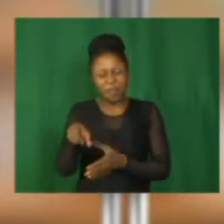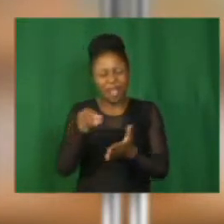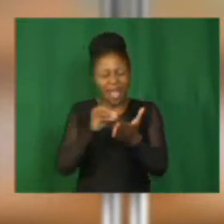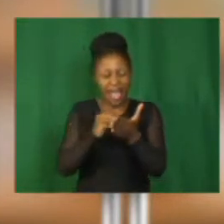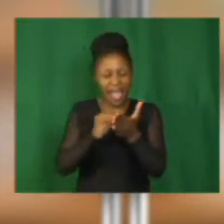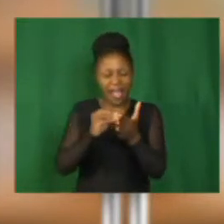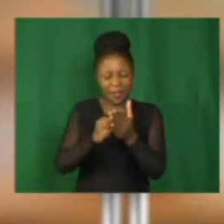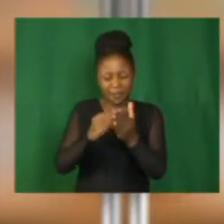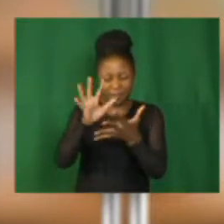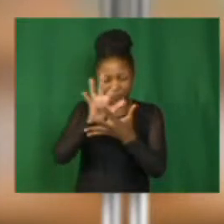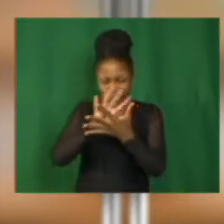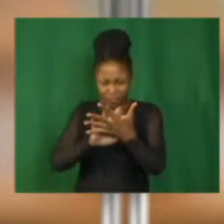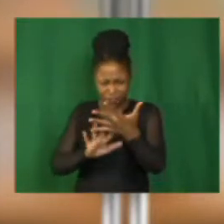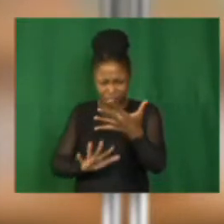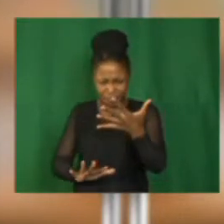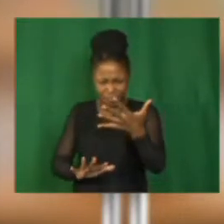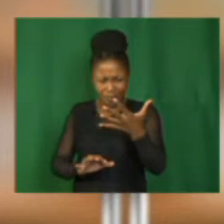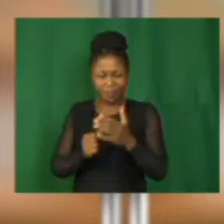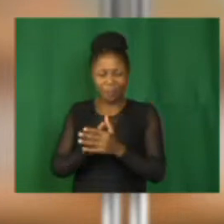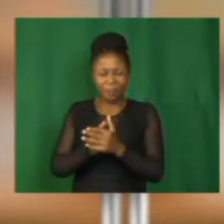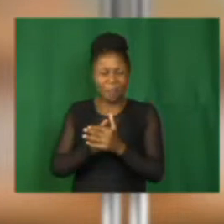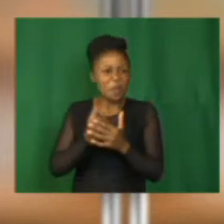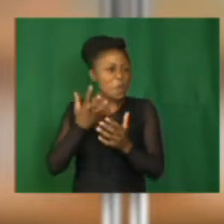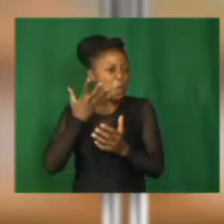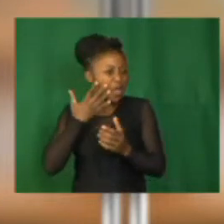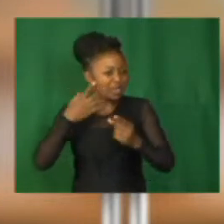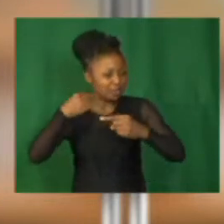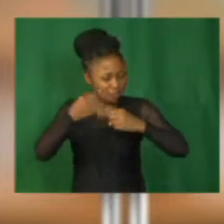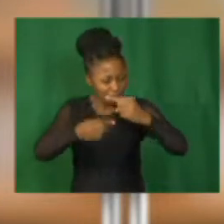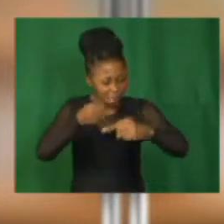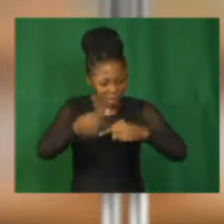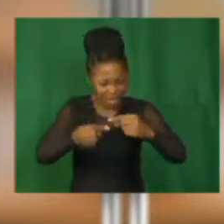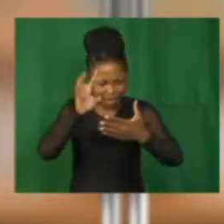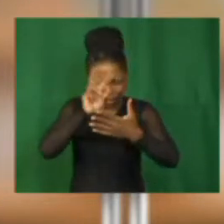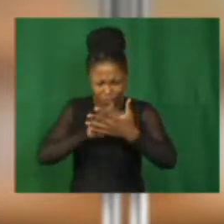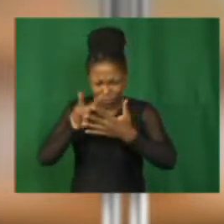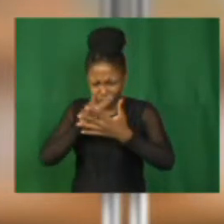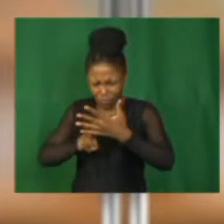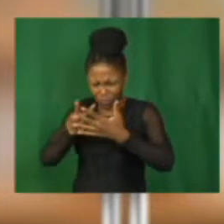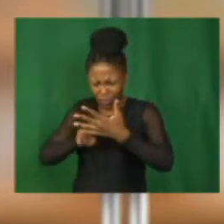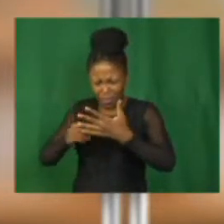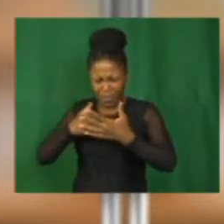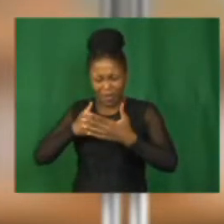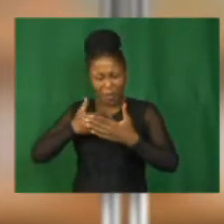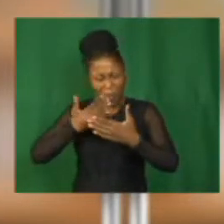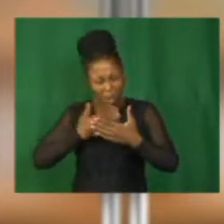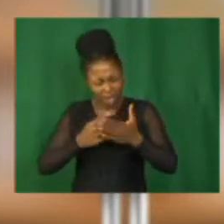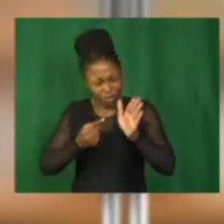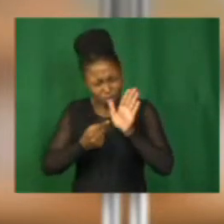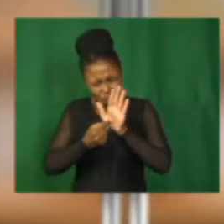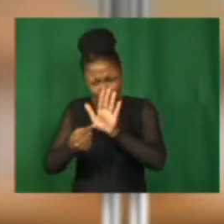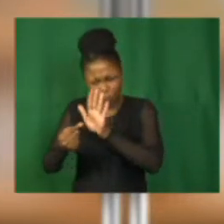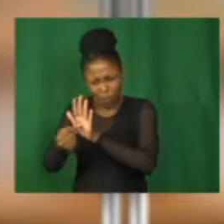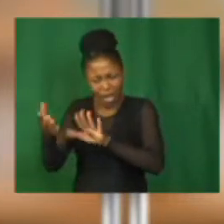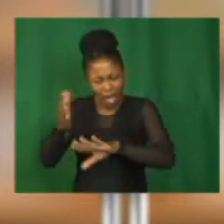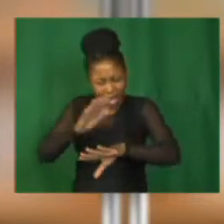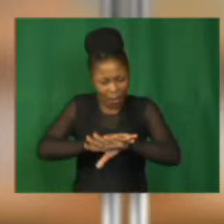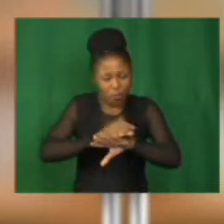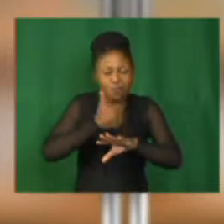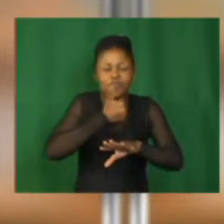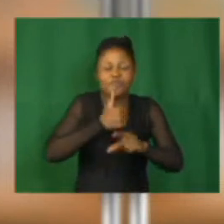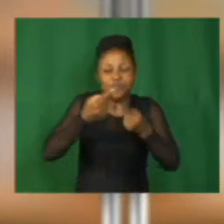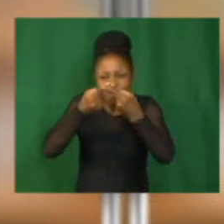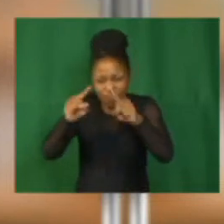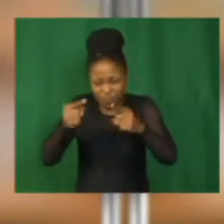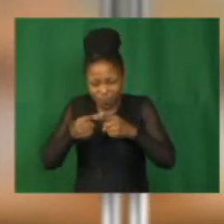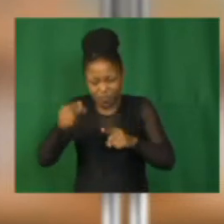to be demonstrating how are we supposed to use the reading strategies in order for us that at the end of